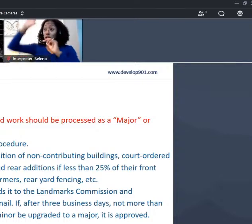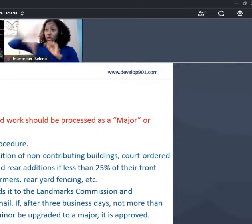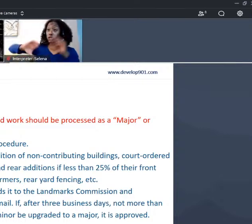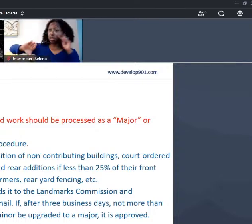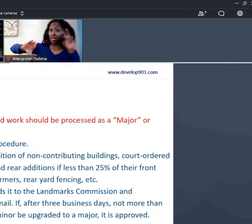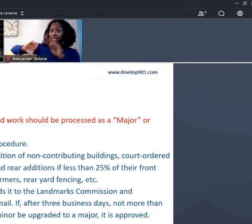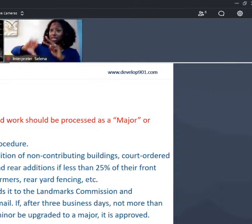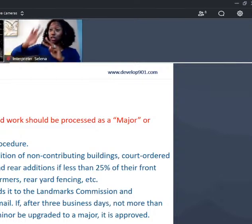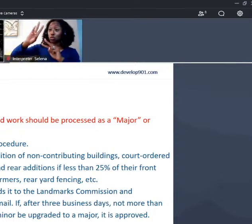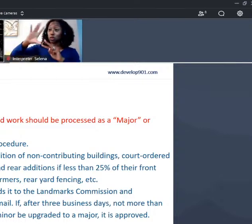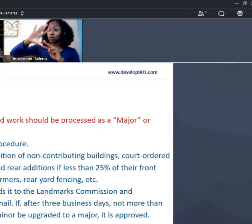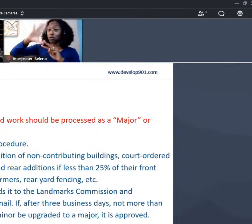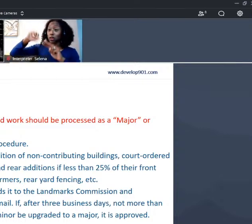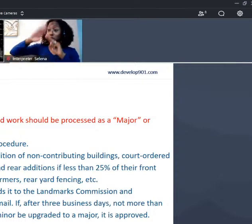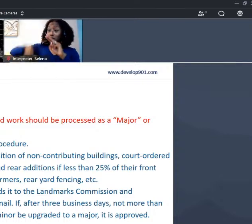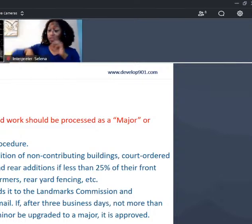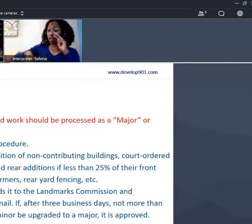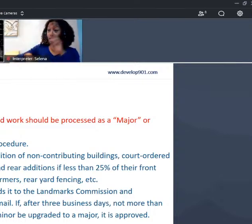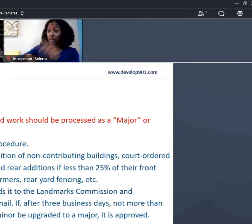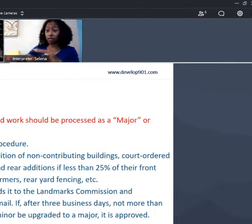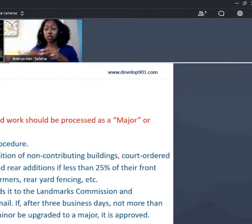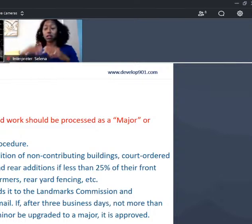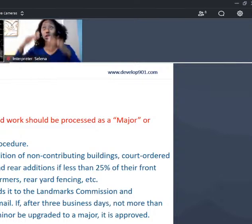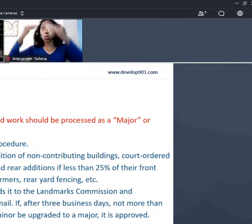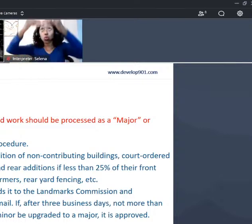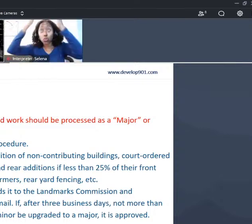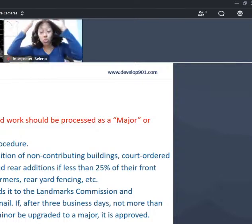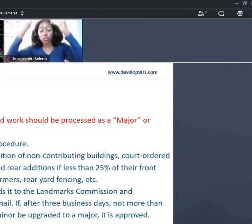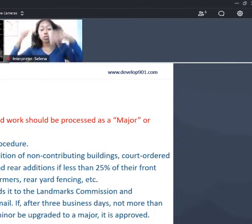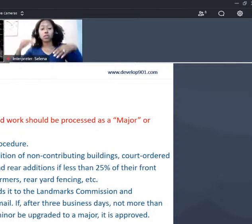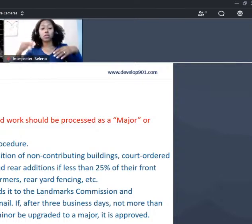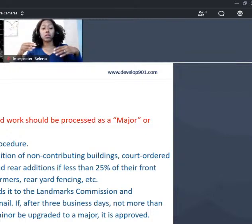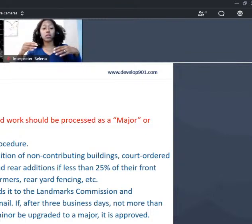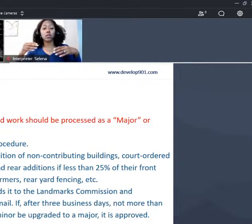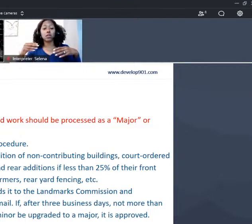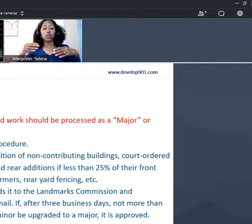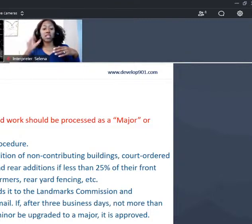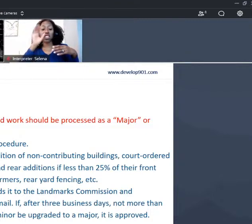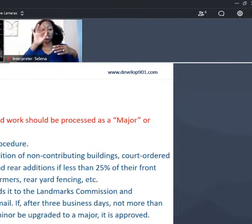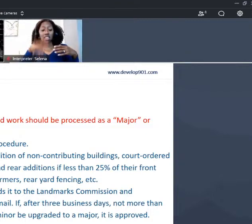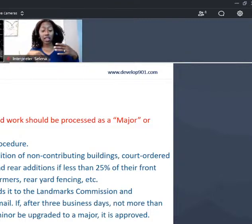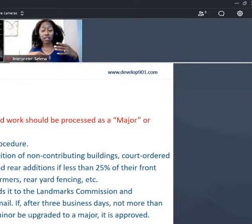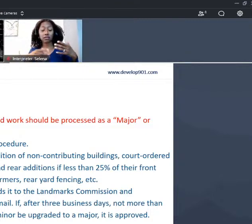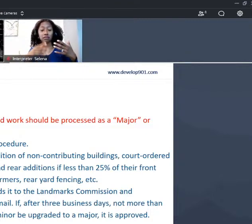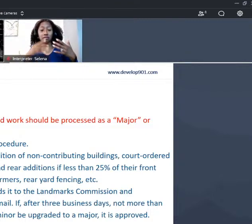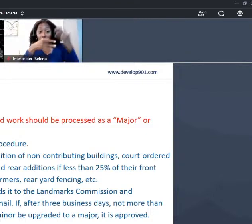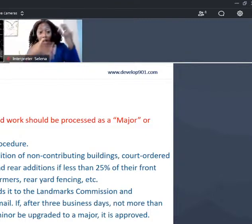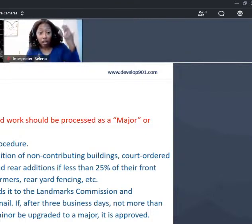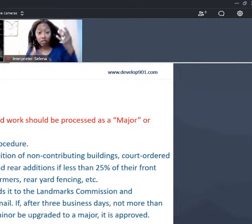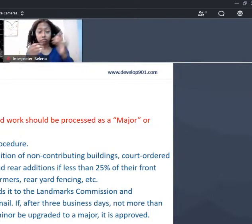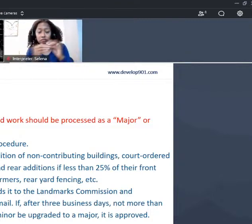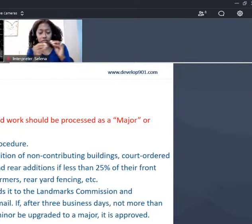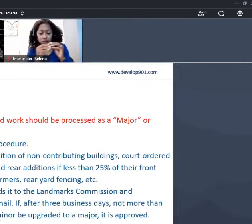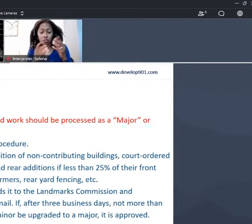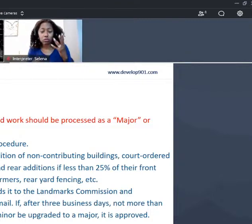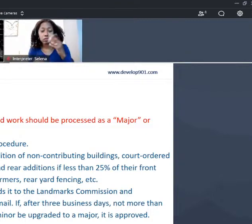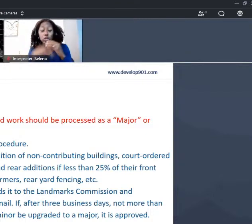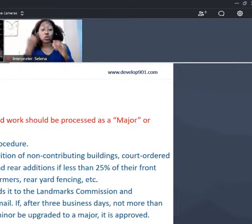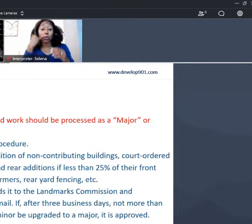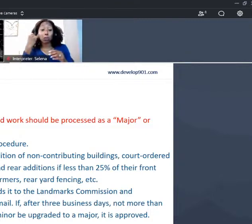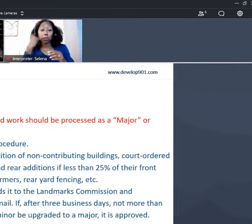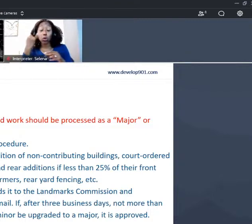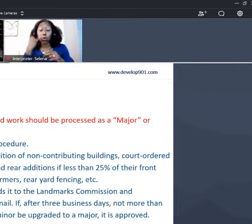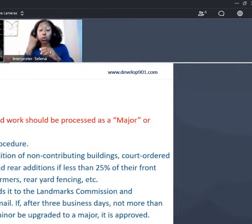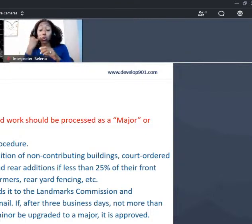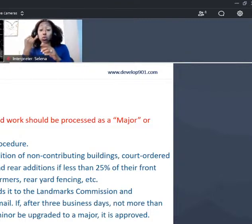dormers, rear guard fencing, etc. Once a case, okay, that's not it though. Once a case has been filed with us as a